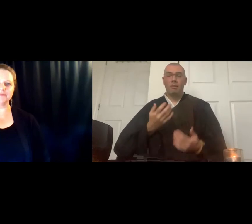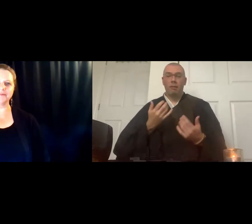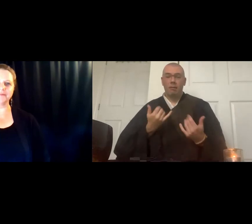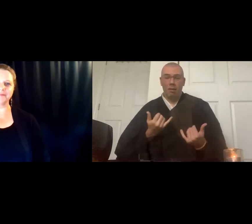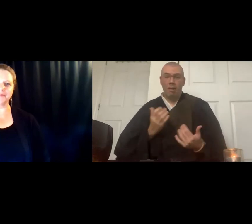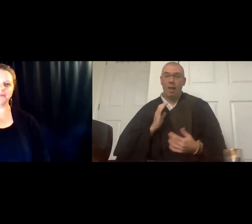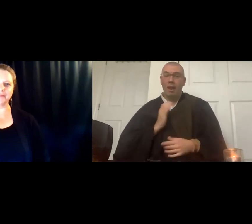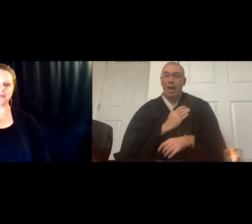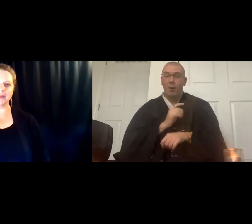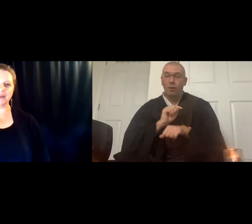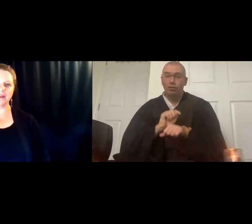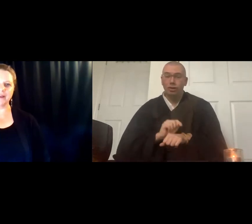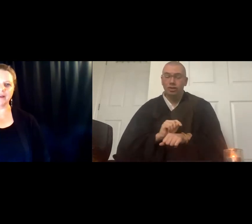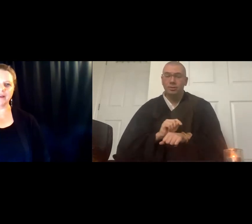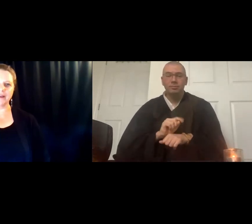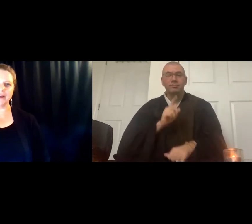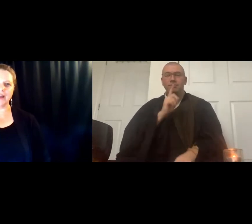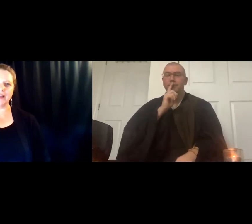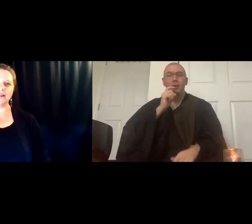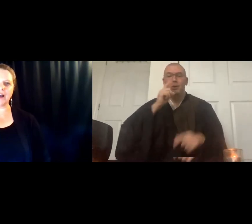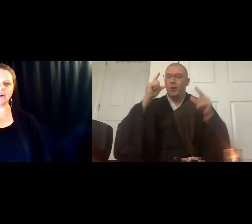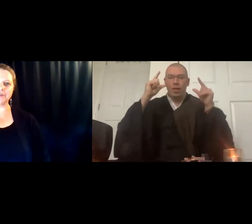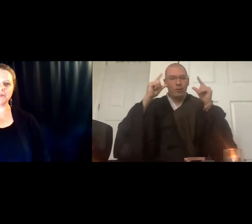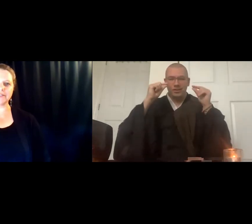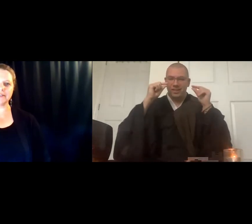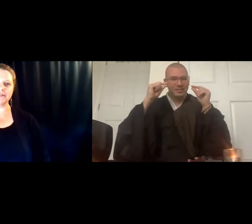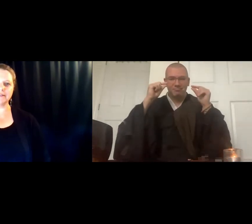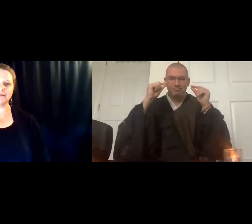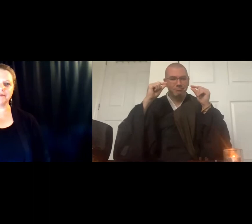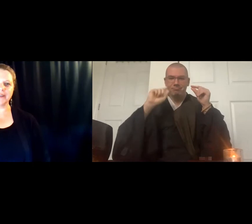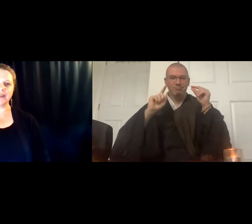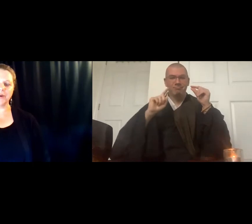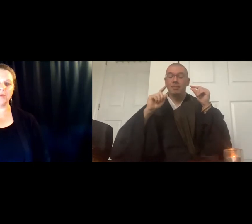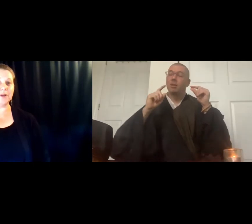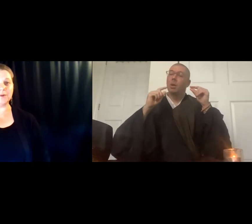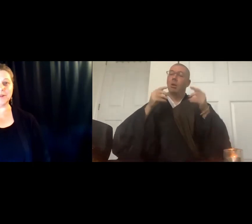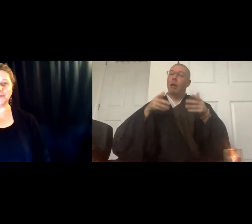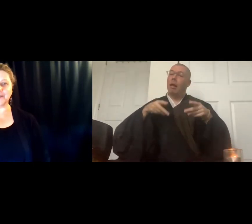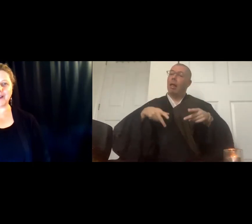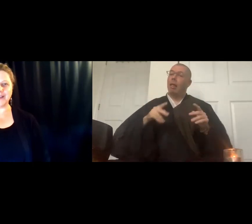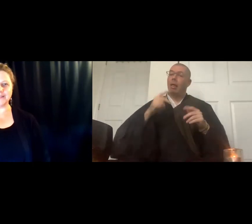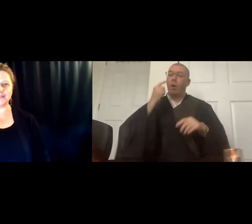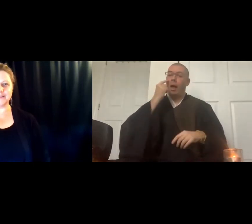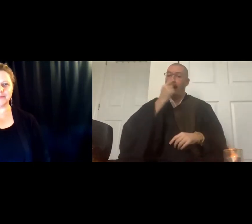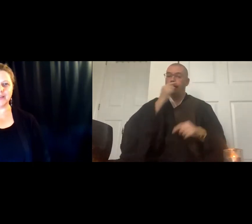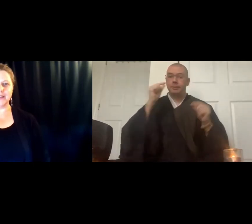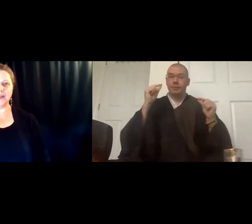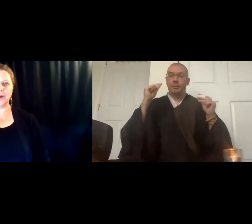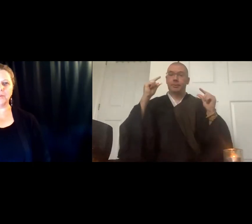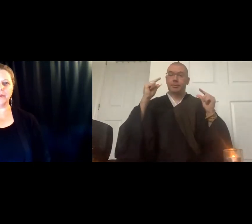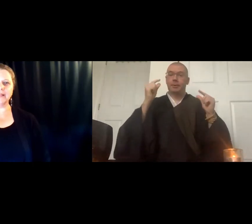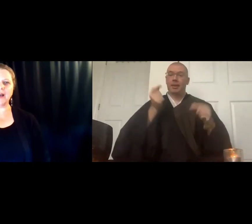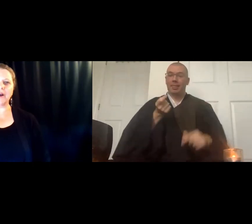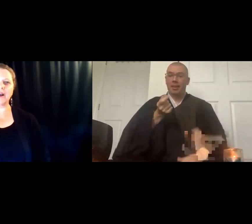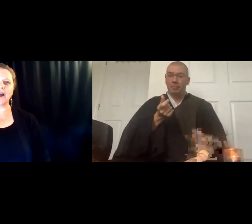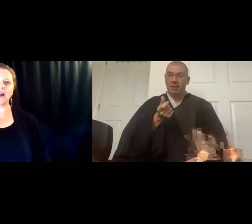And in our tradition, We don't close our eyes.